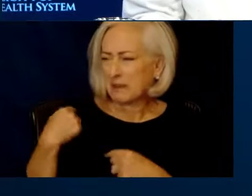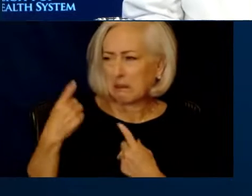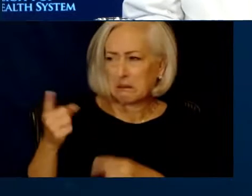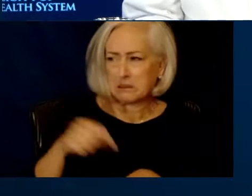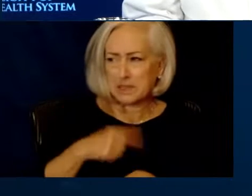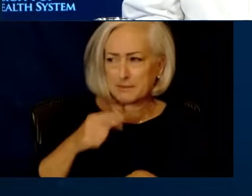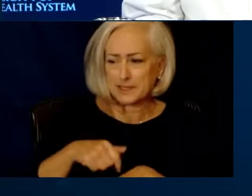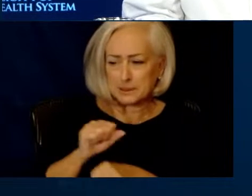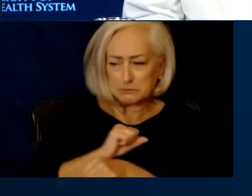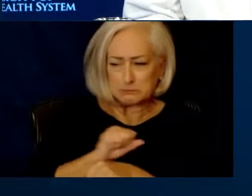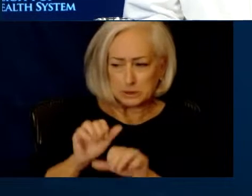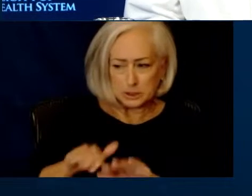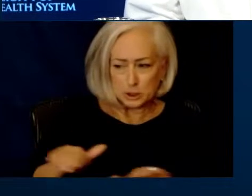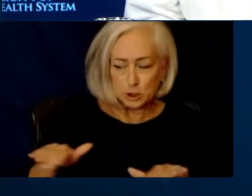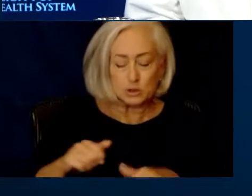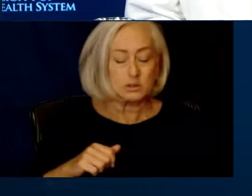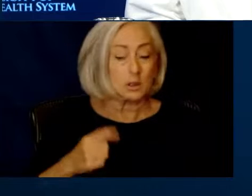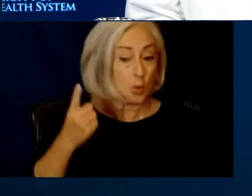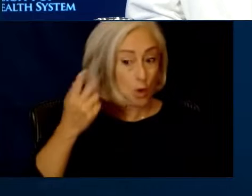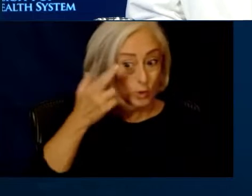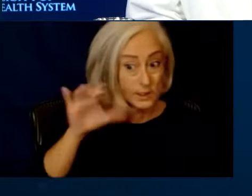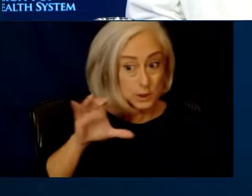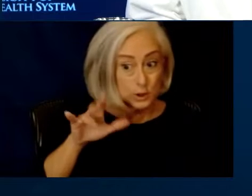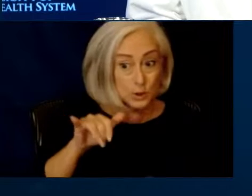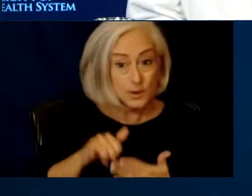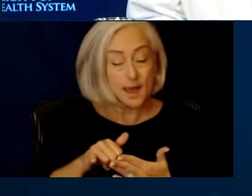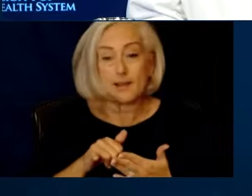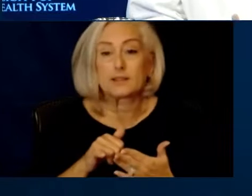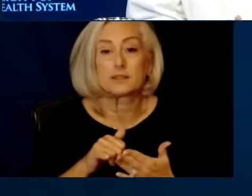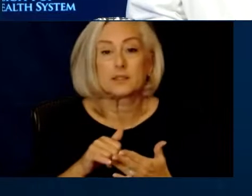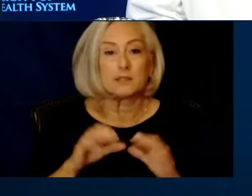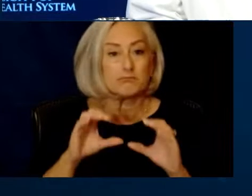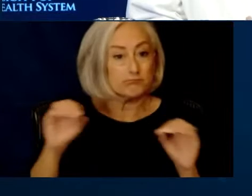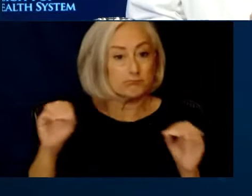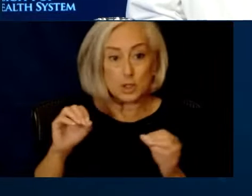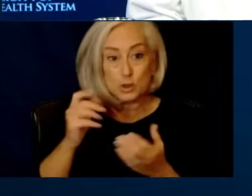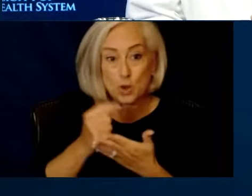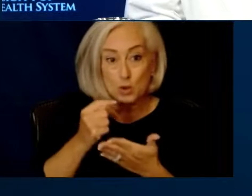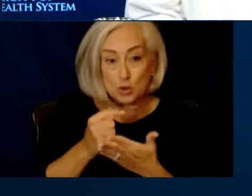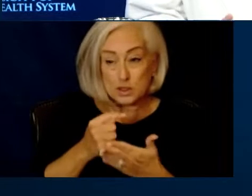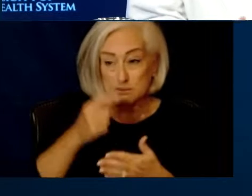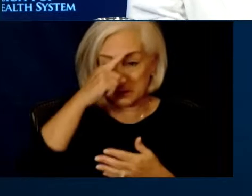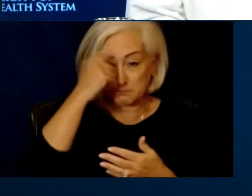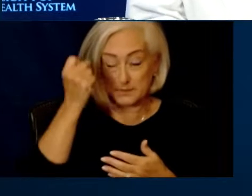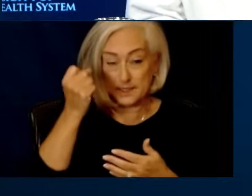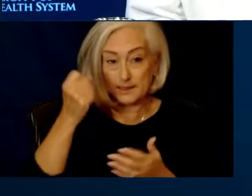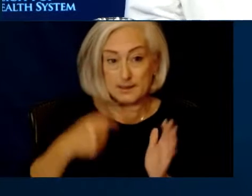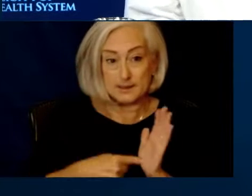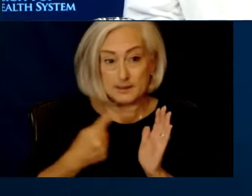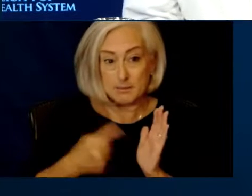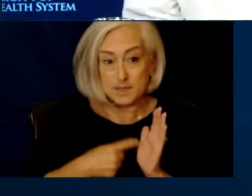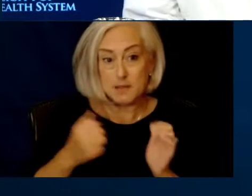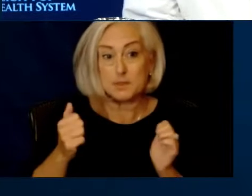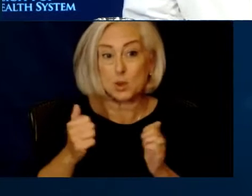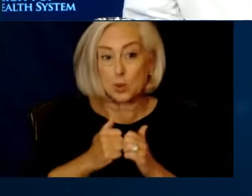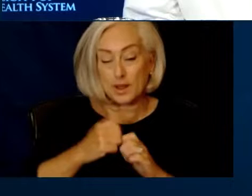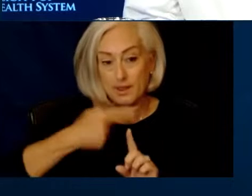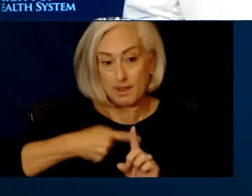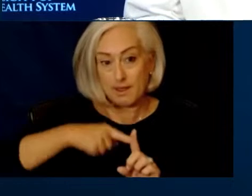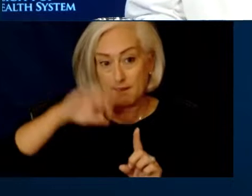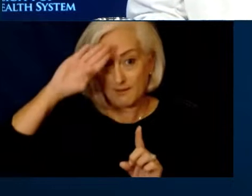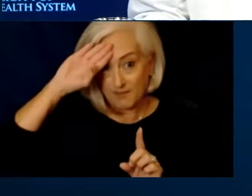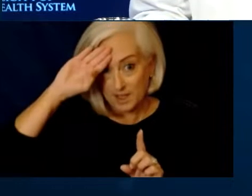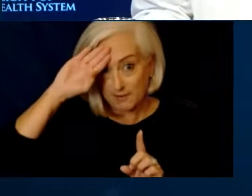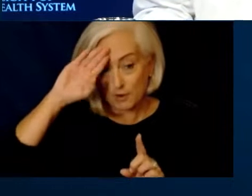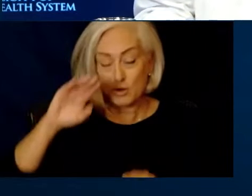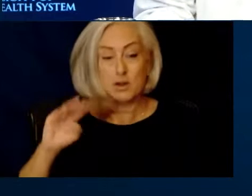reasons we do that is to do these tests, if there's really no treatment, is because sometimes with fevers, meningitis, seizures, it could